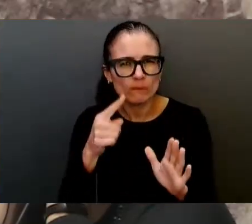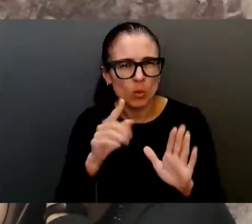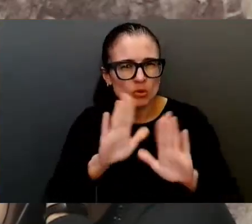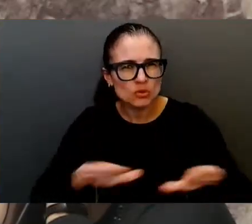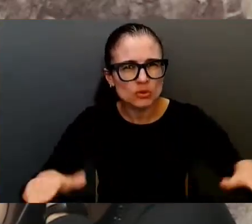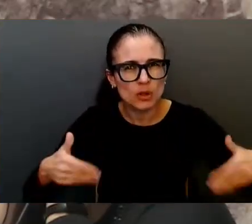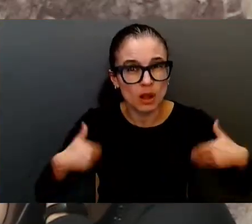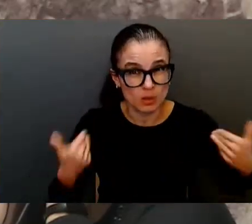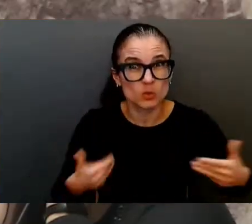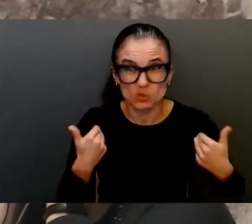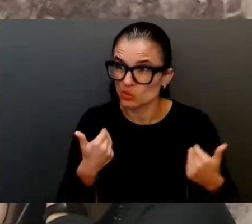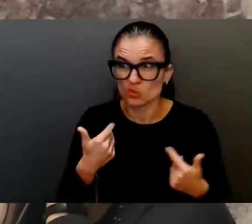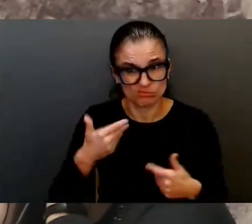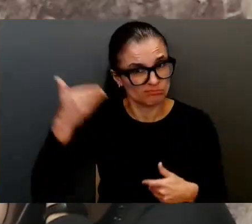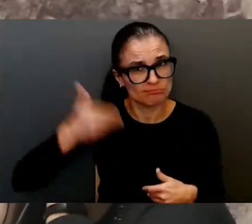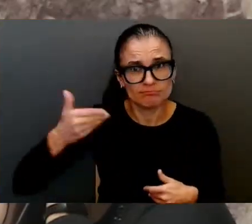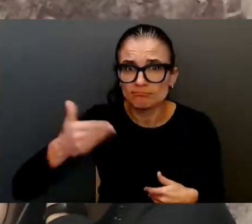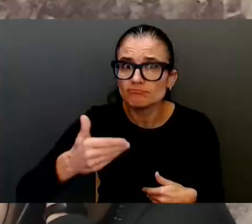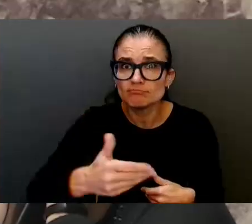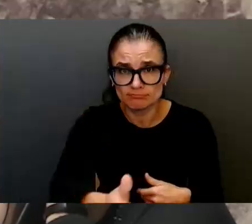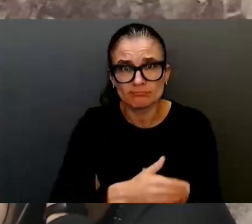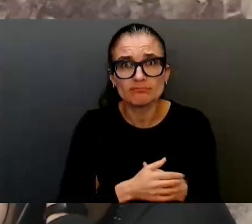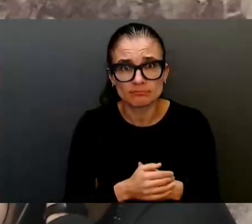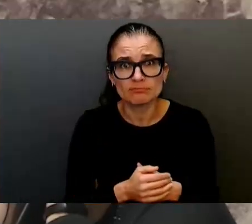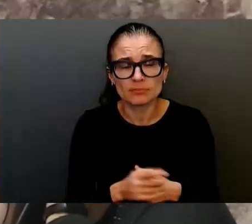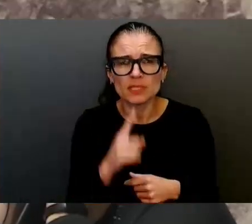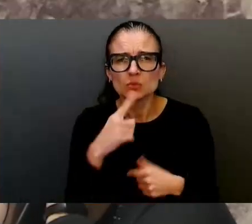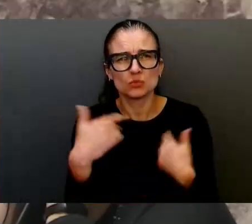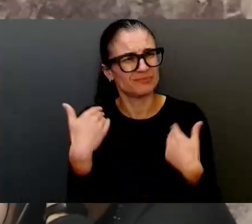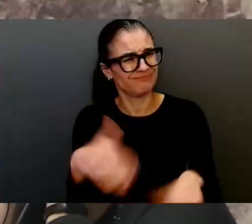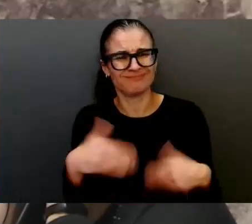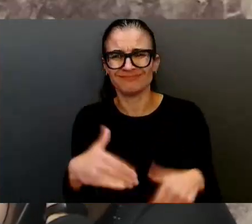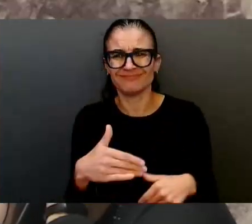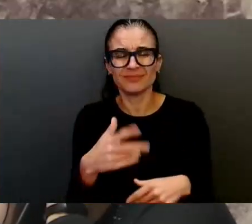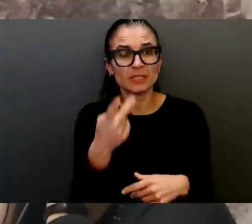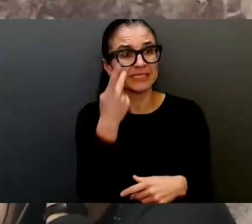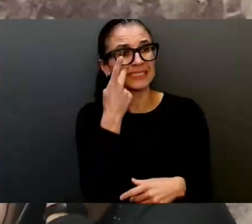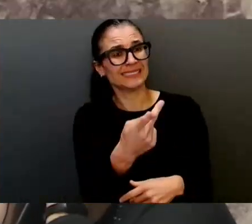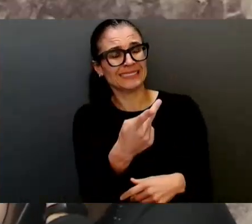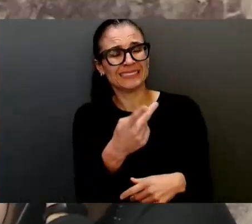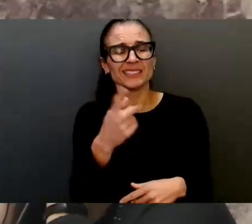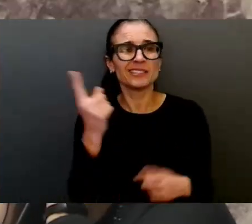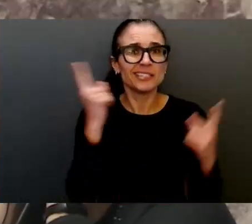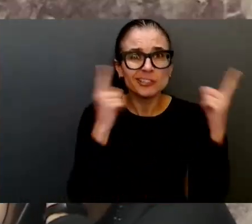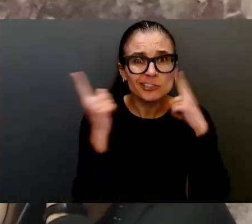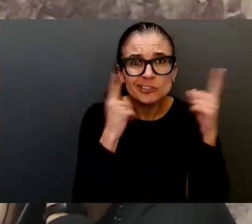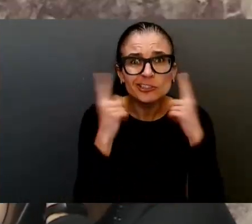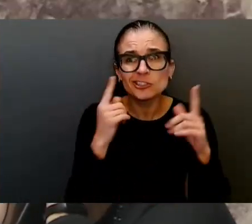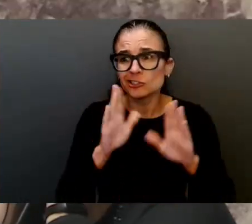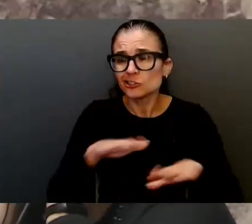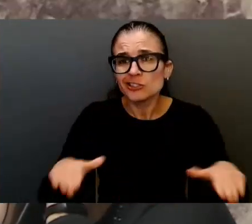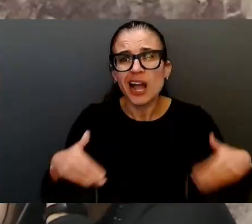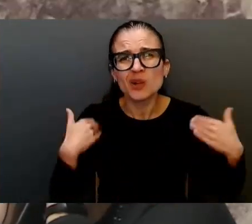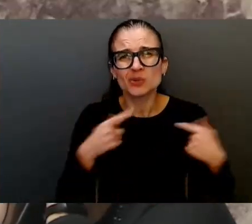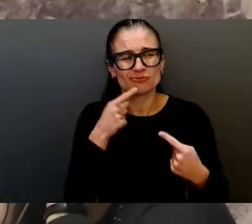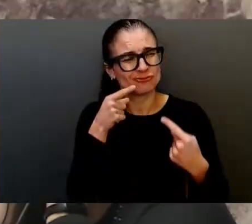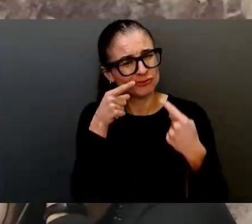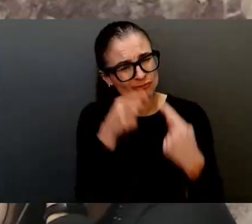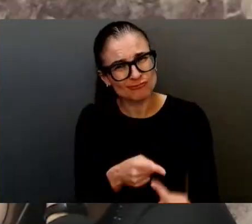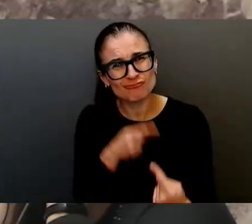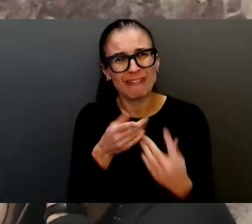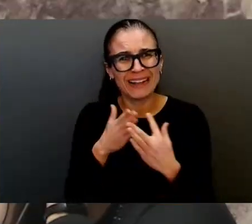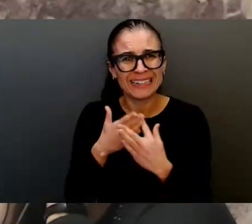are working every day to make investments in child and youth mental health, investing in foundries across our province, making